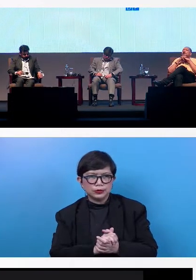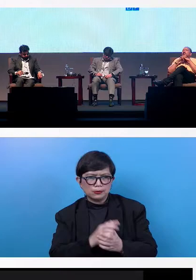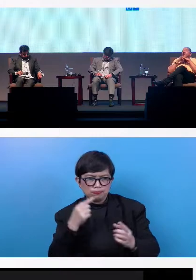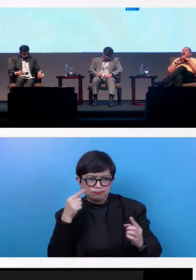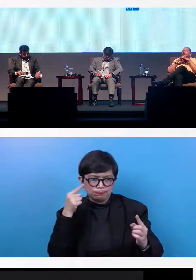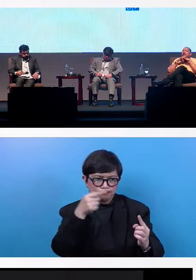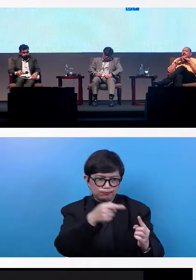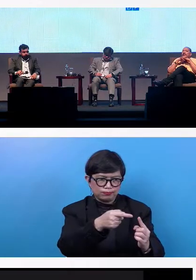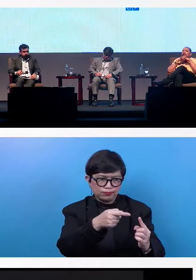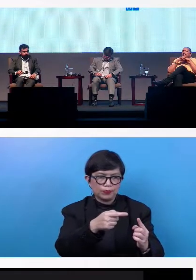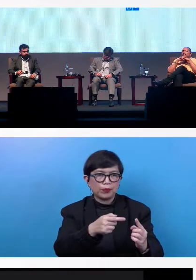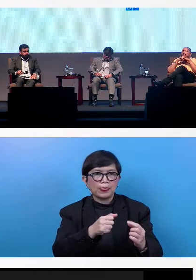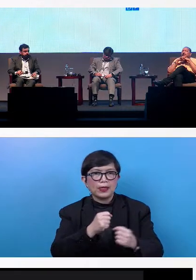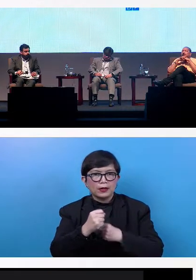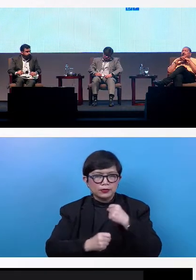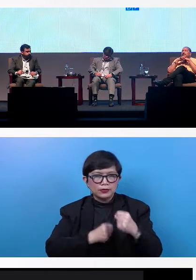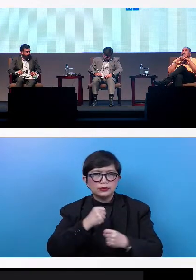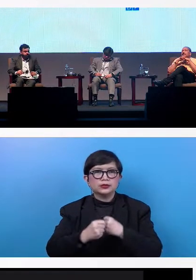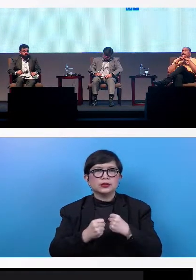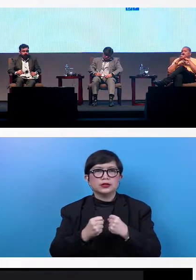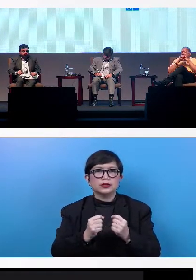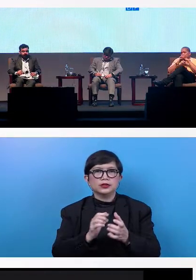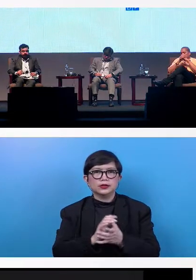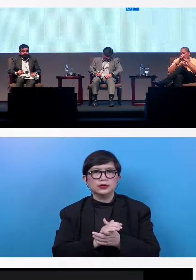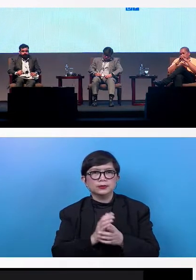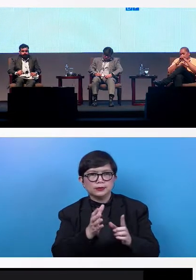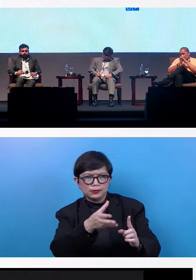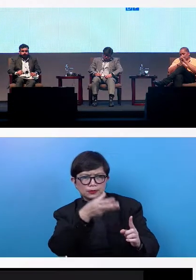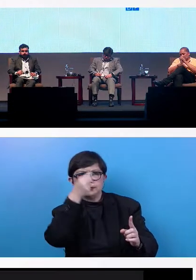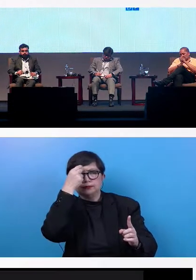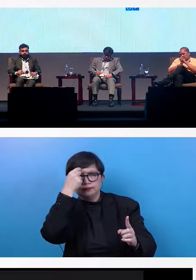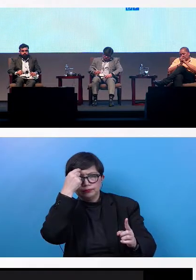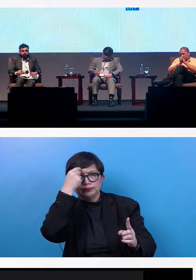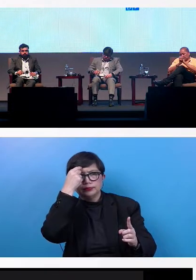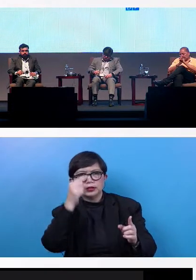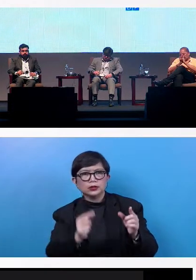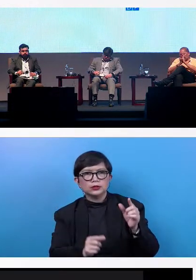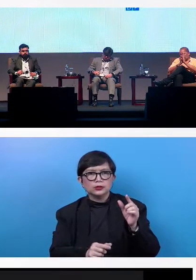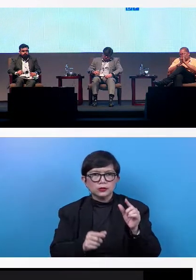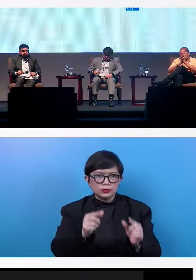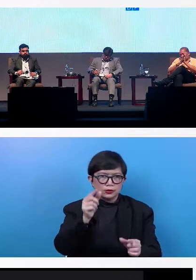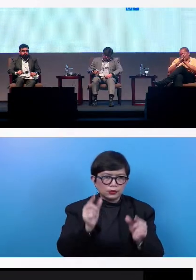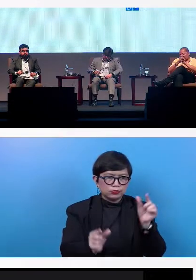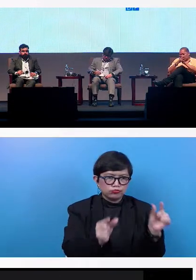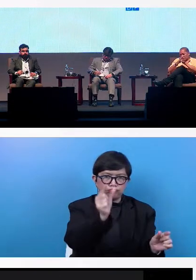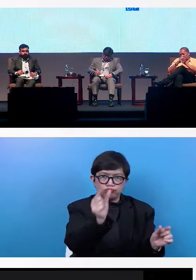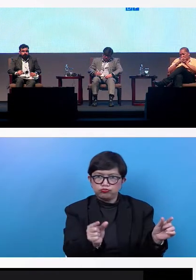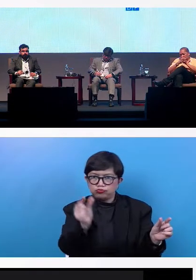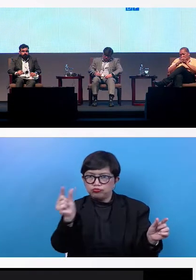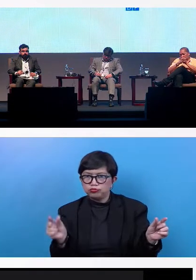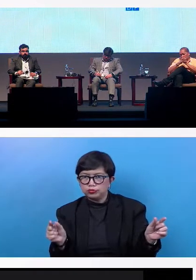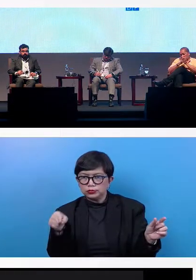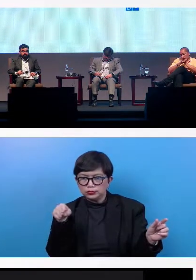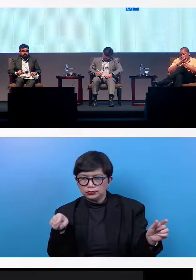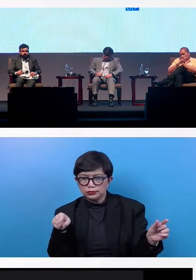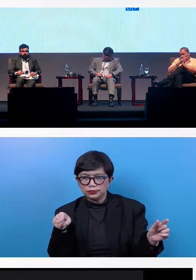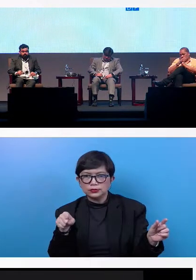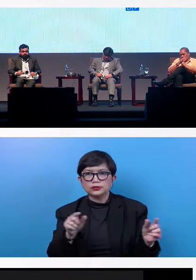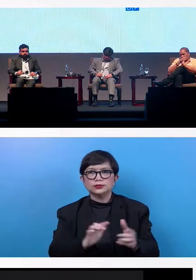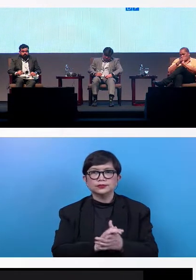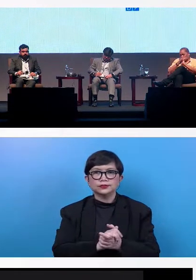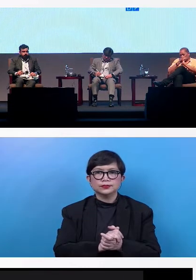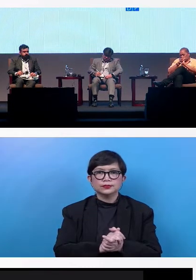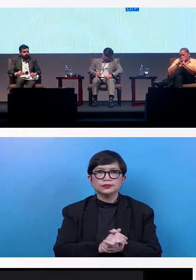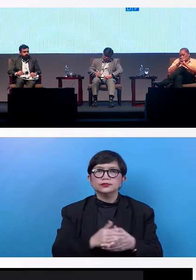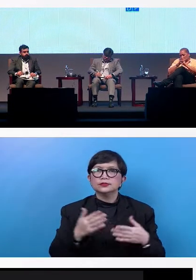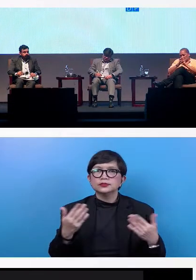or perception of risk or attitudinal behavior of individuals or components of our society, including the most vulnerable